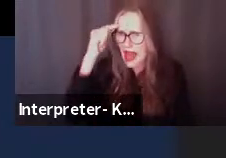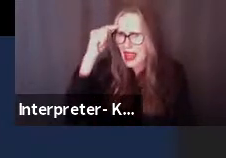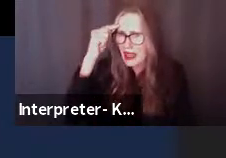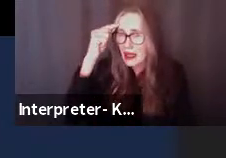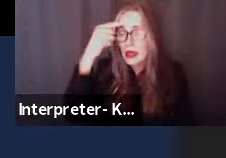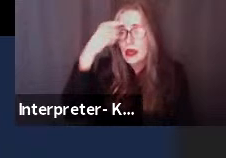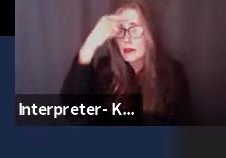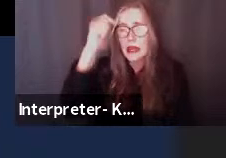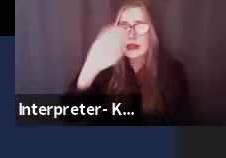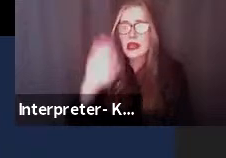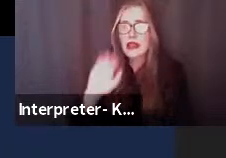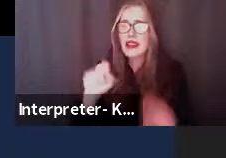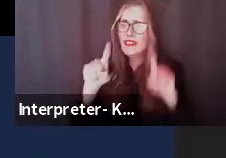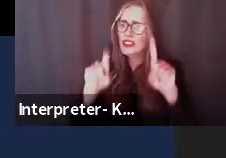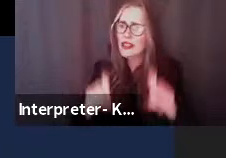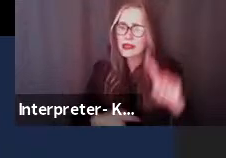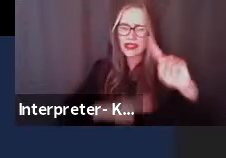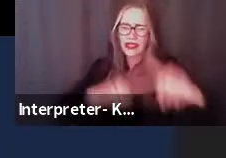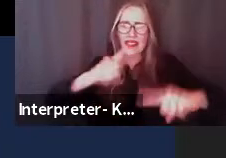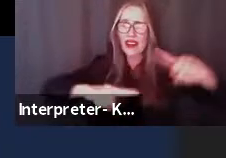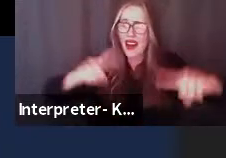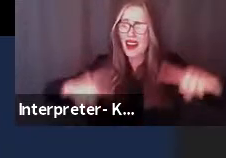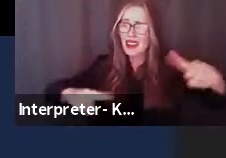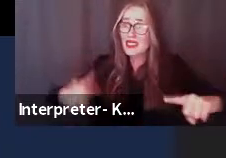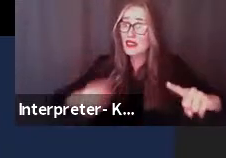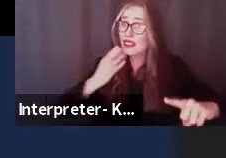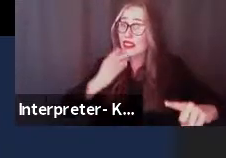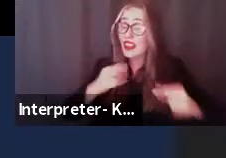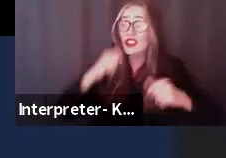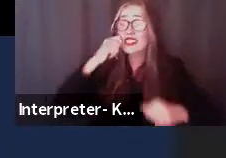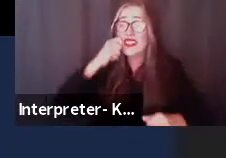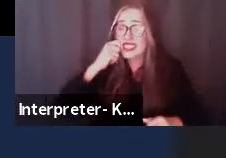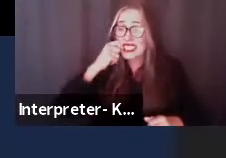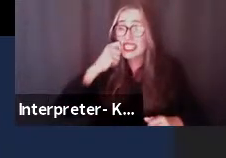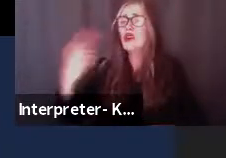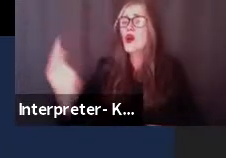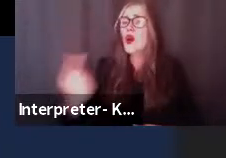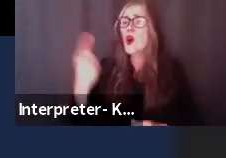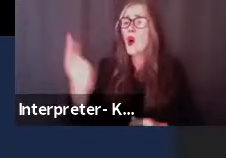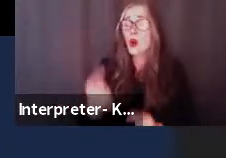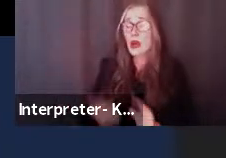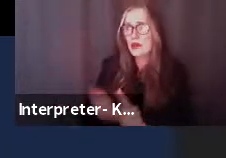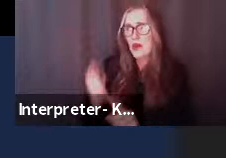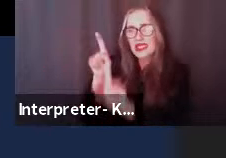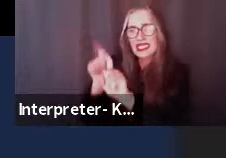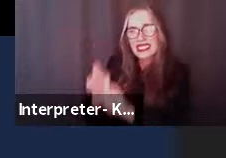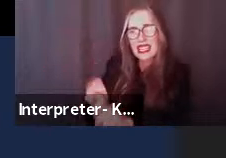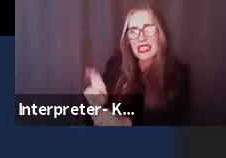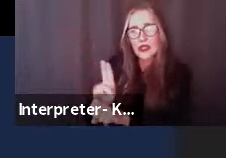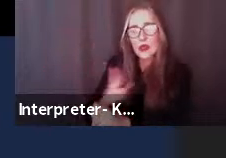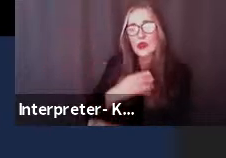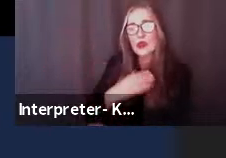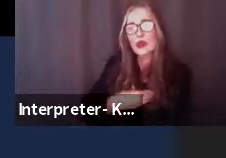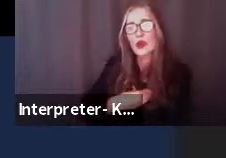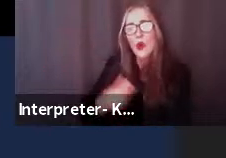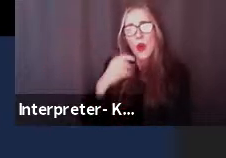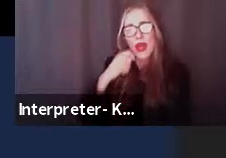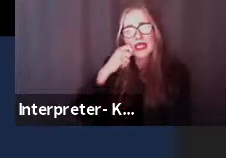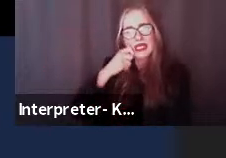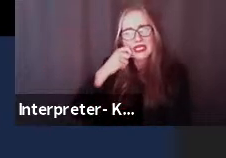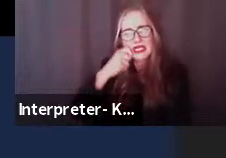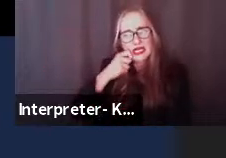tested on the variety of skin skin types that are out there and so they were